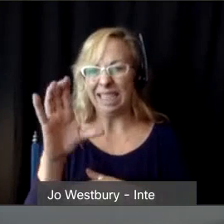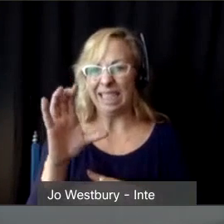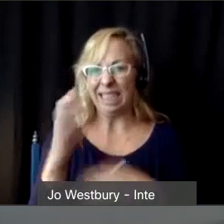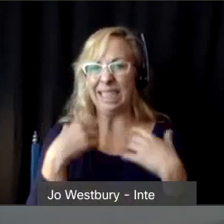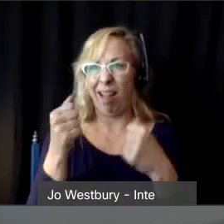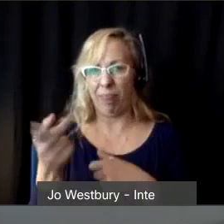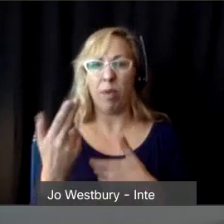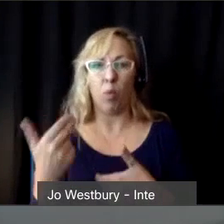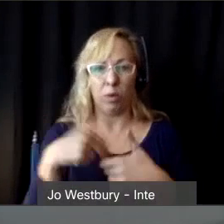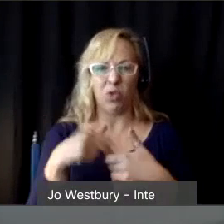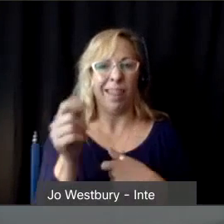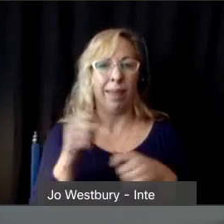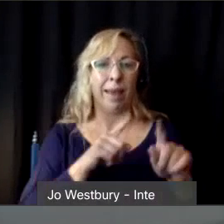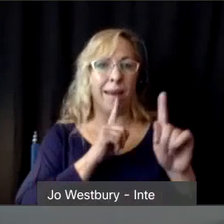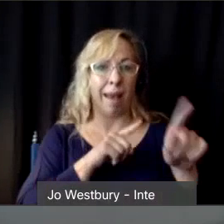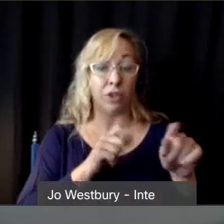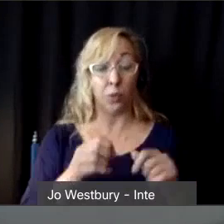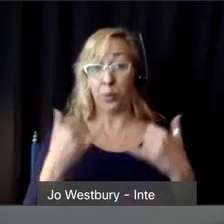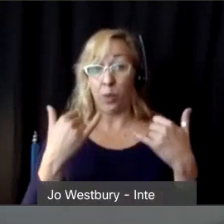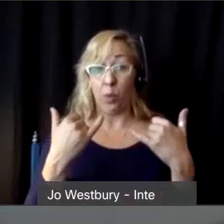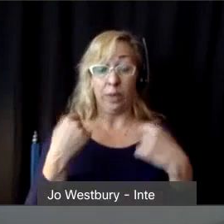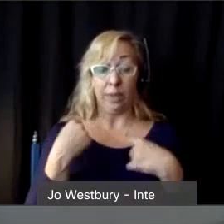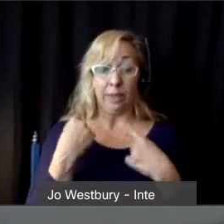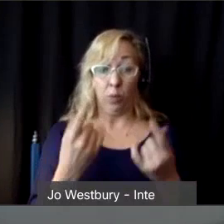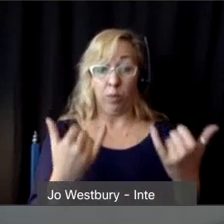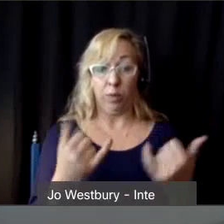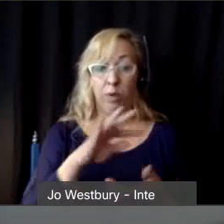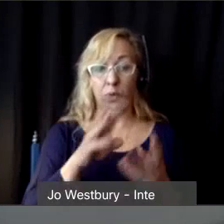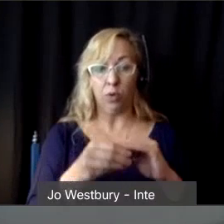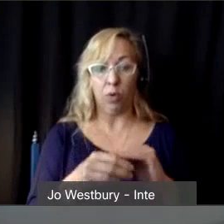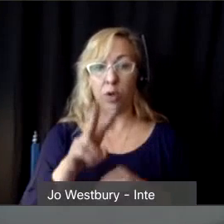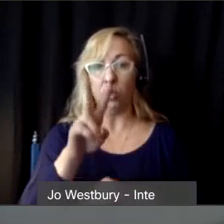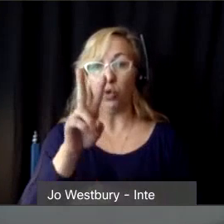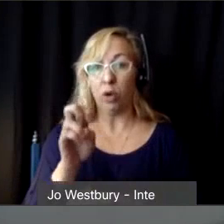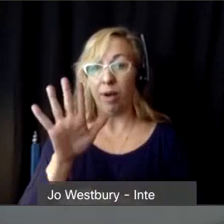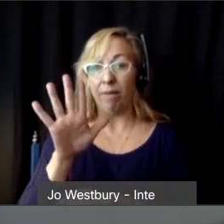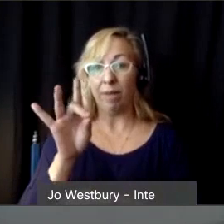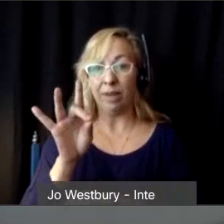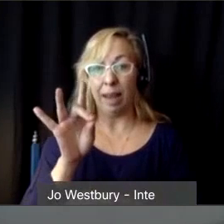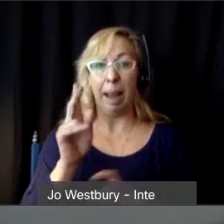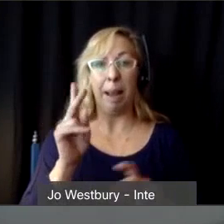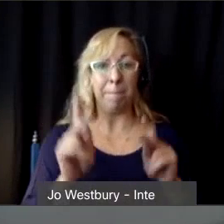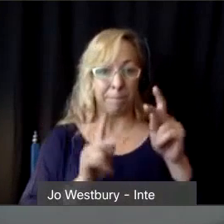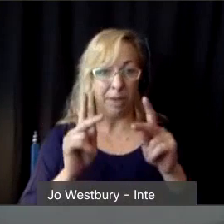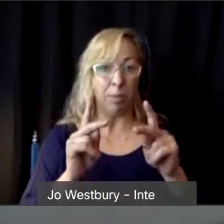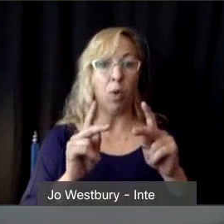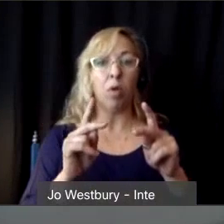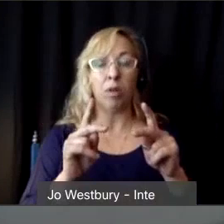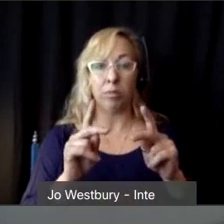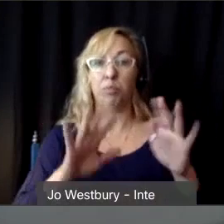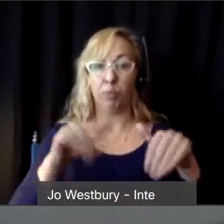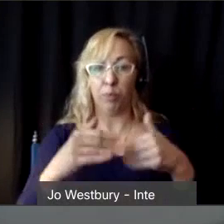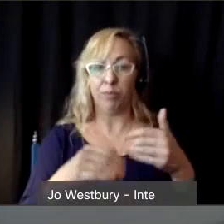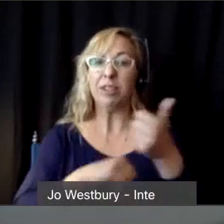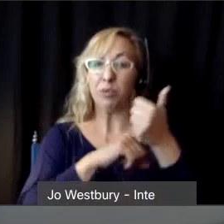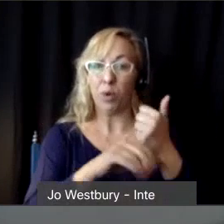So as of today, there have been 258 people supported by DDS